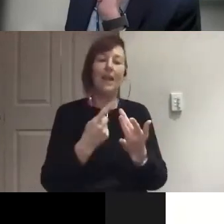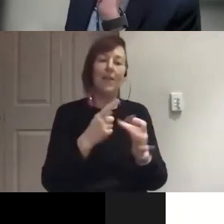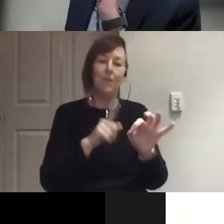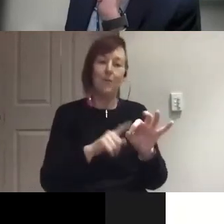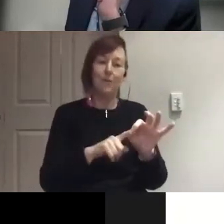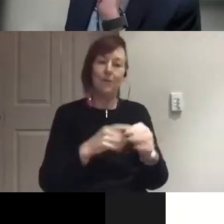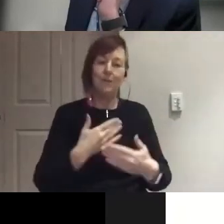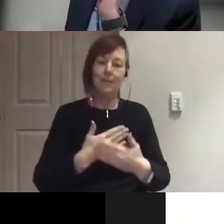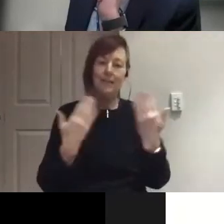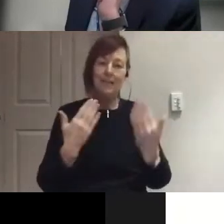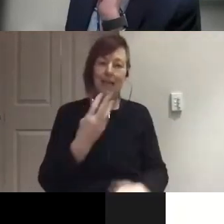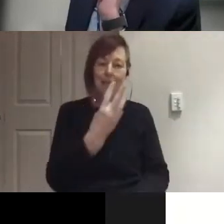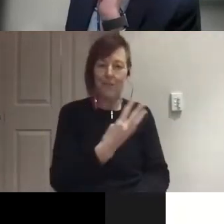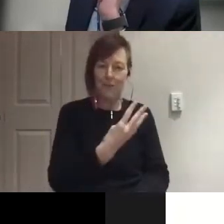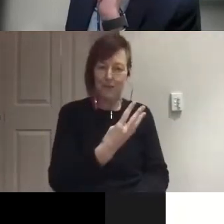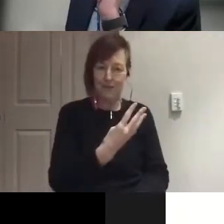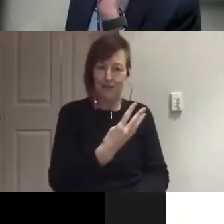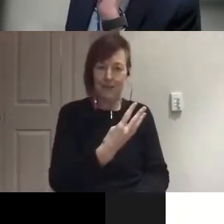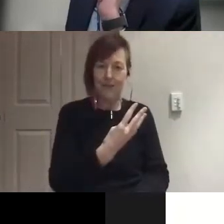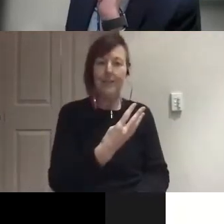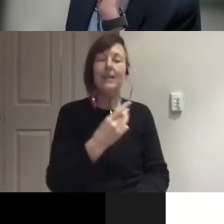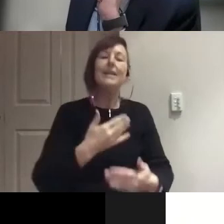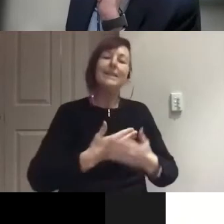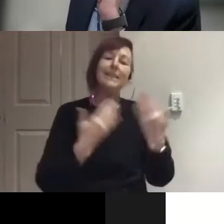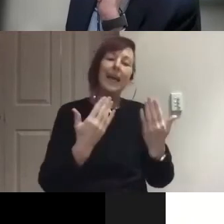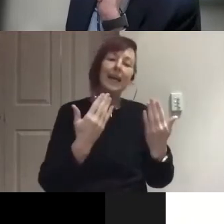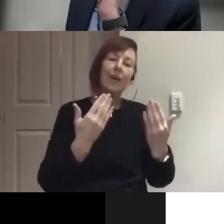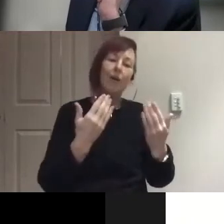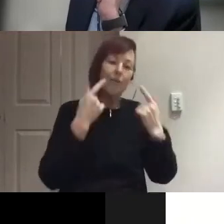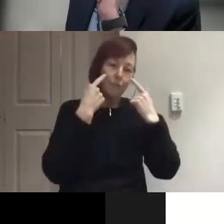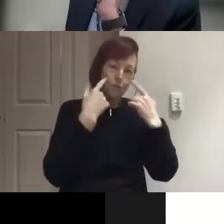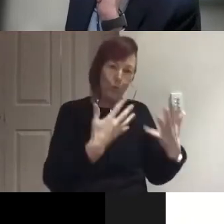date exposed or the day of first test? I think that's something. No, it's